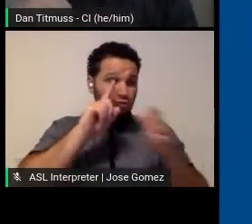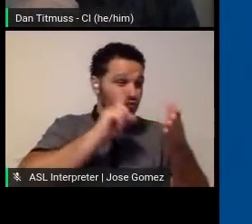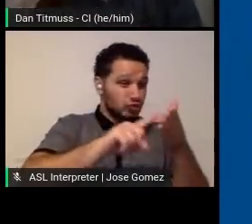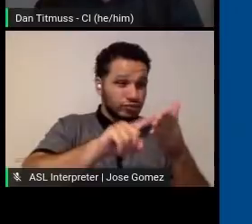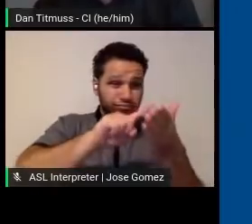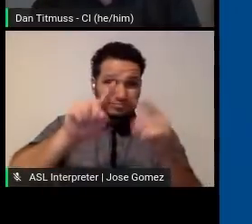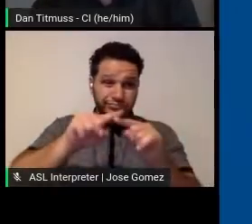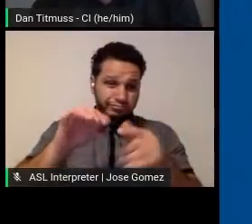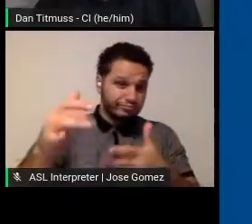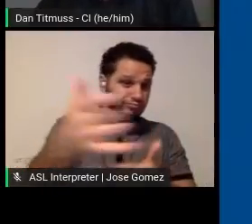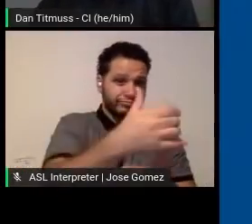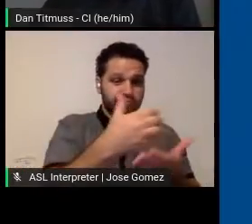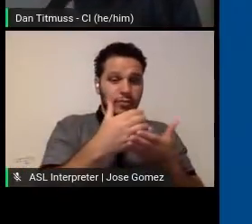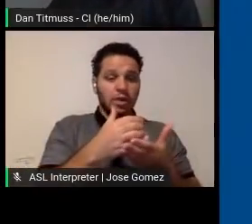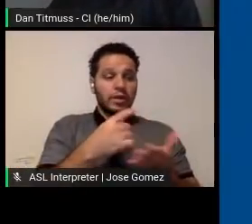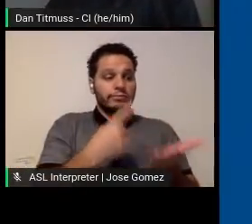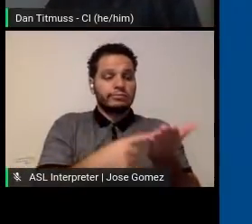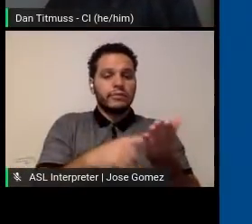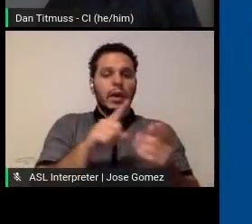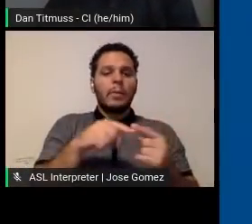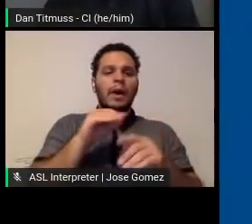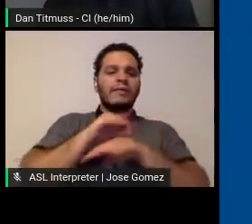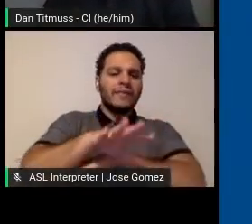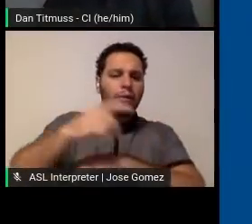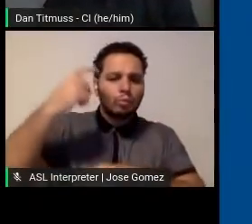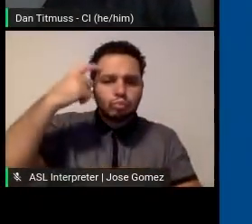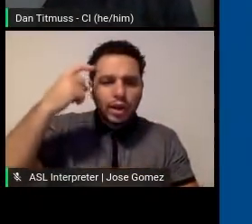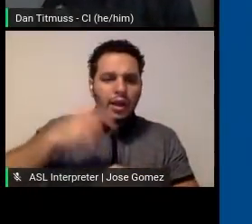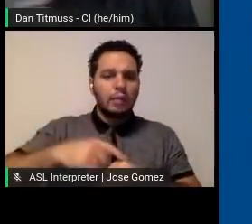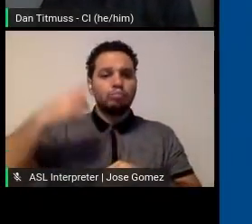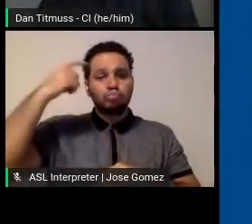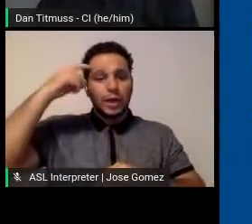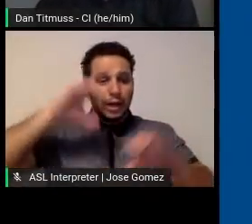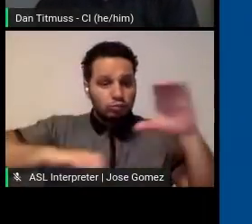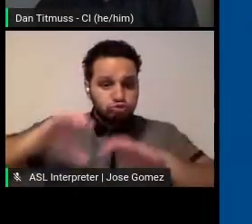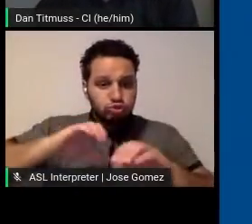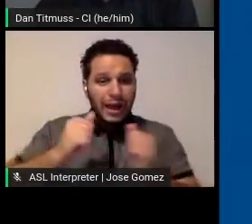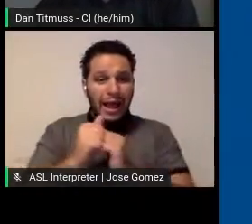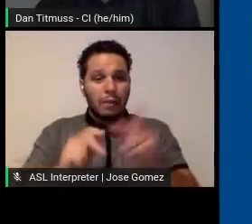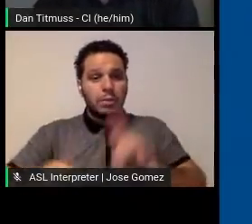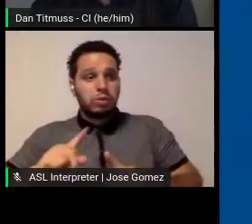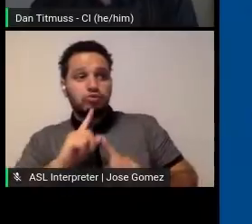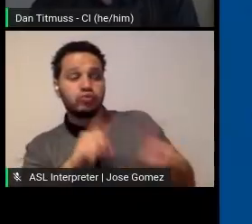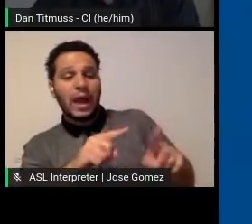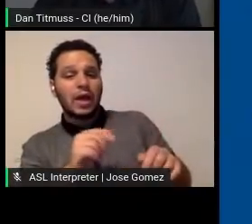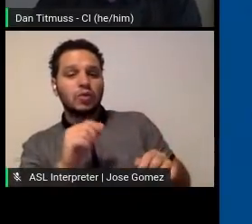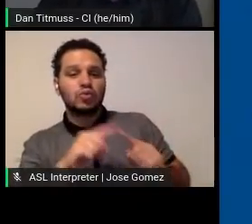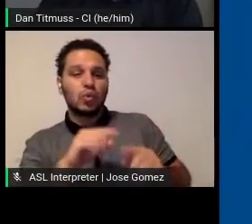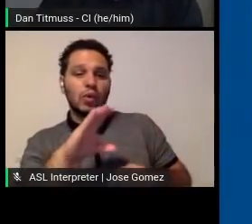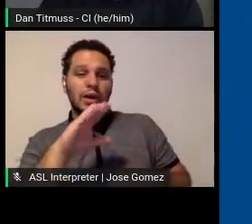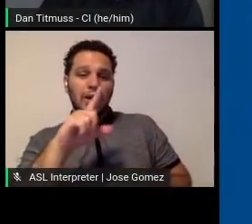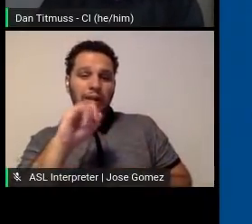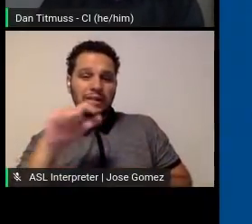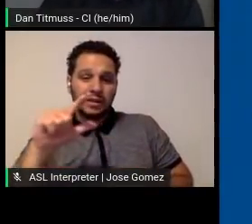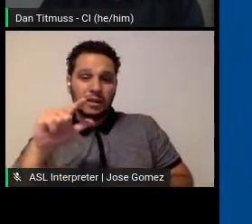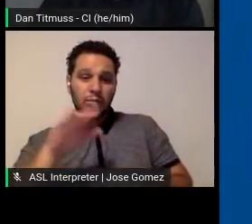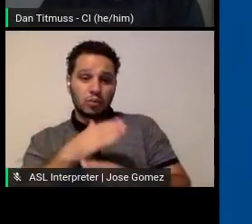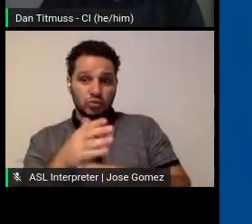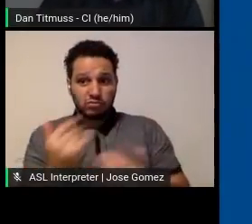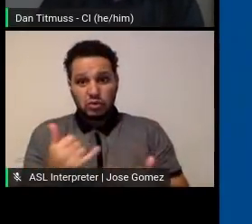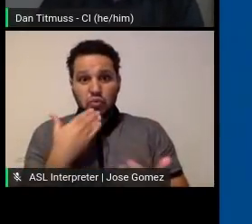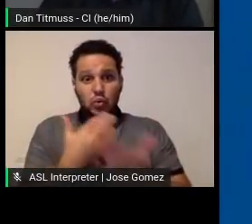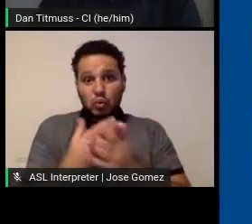effects on the brain and brain chemistry and how people, you know, react to classical music. I think that'd be a really interesting piece of content. Let's look at a few